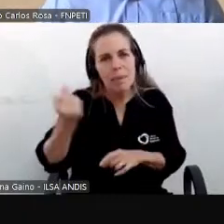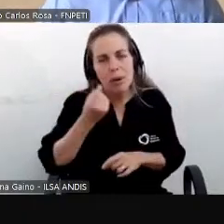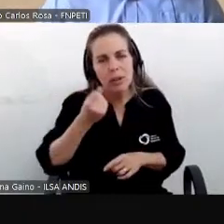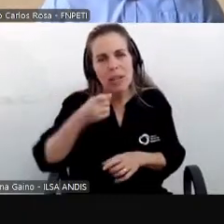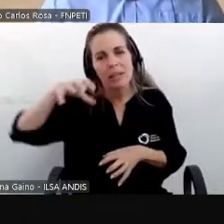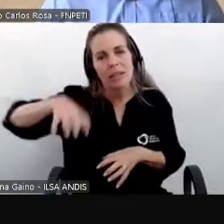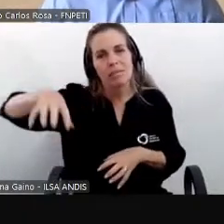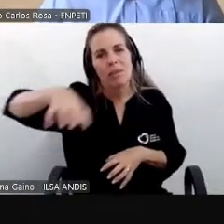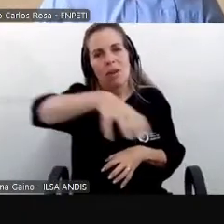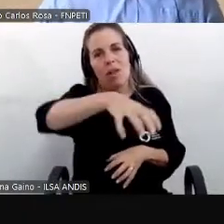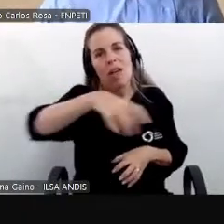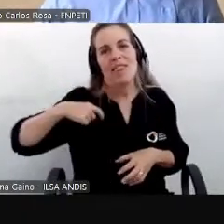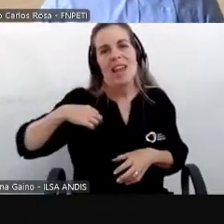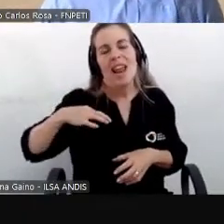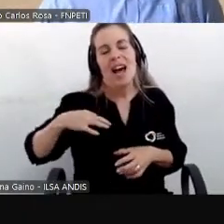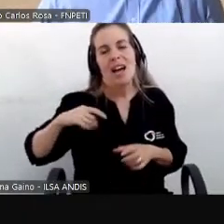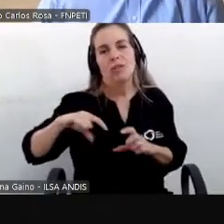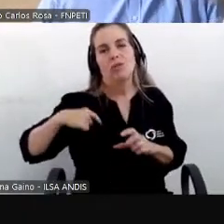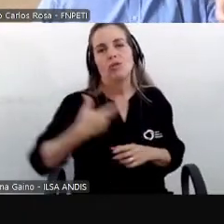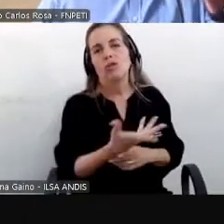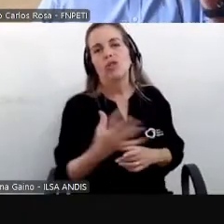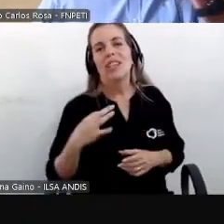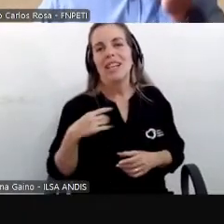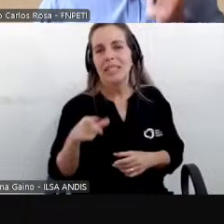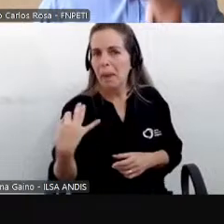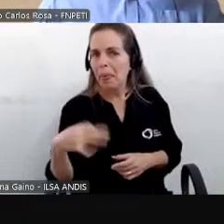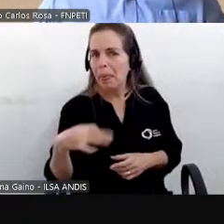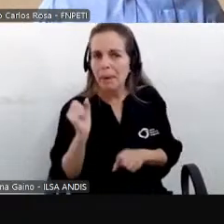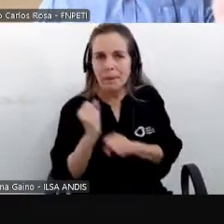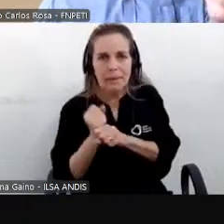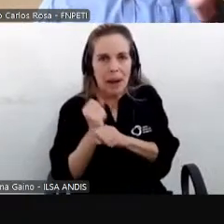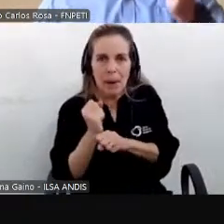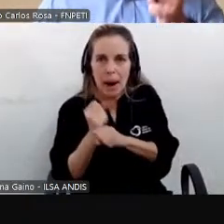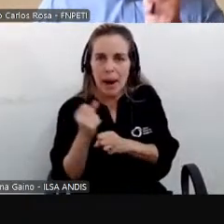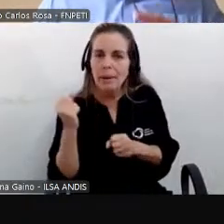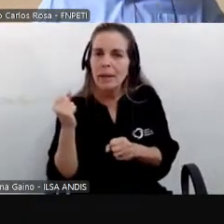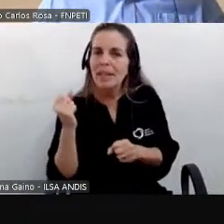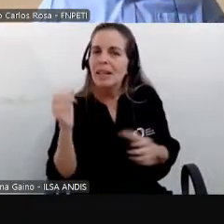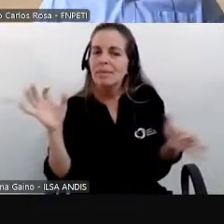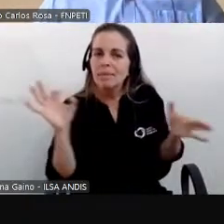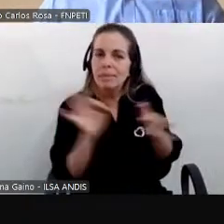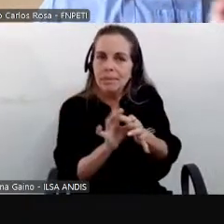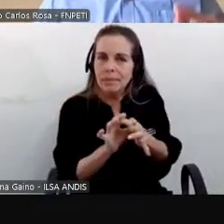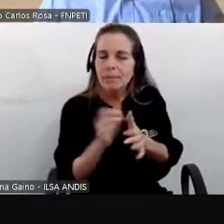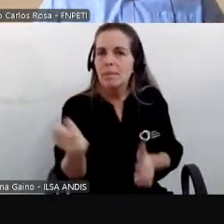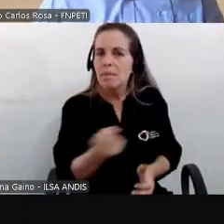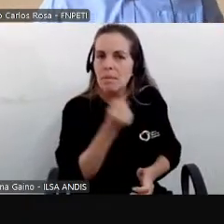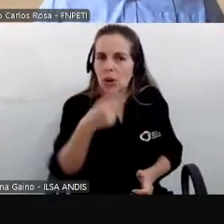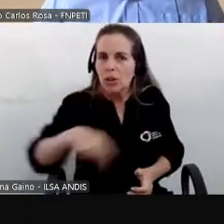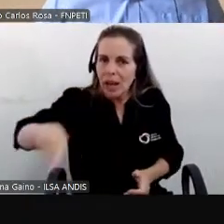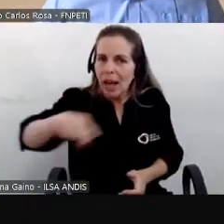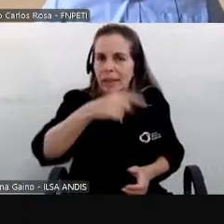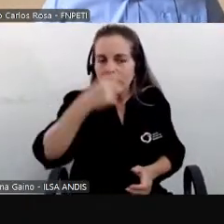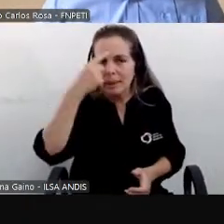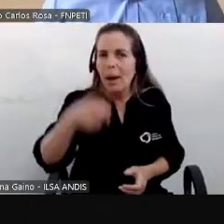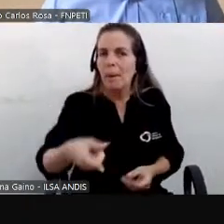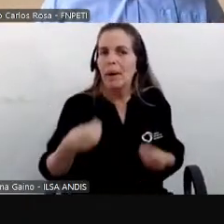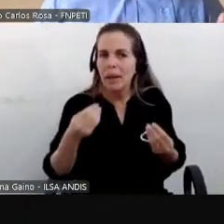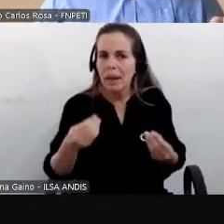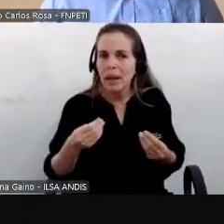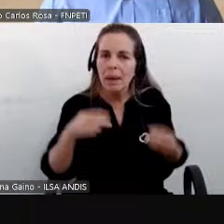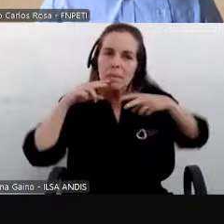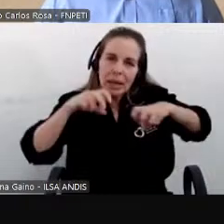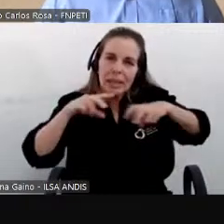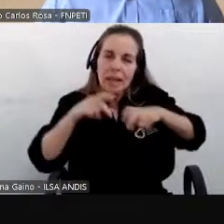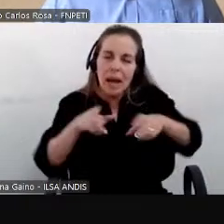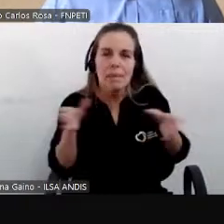there are civil society organizations, and there need to be civil society organizations acting upon these topics, these